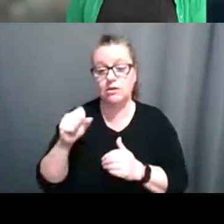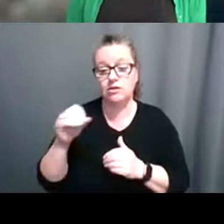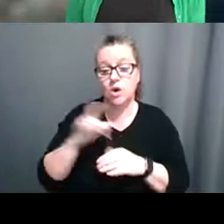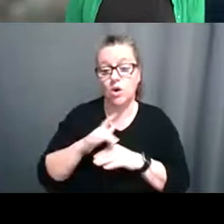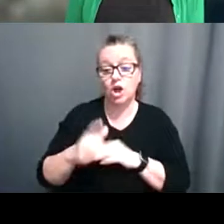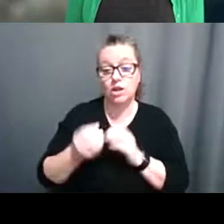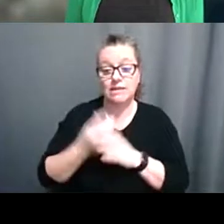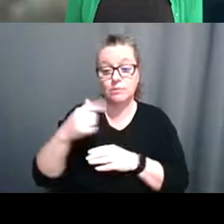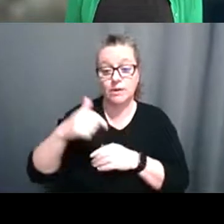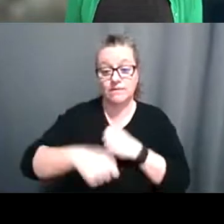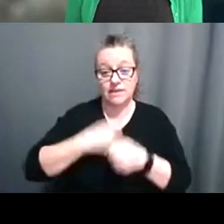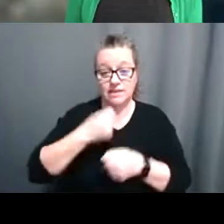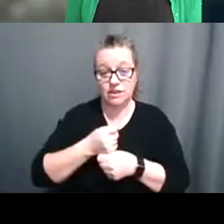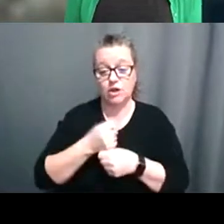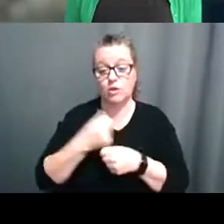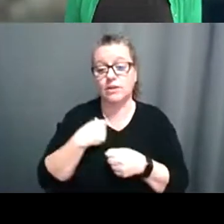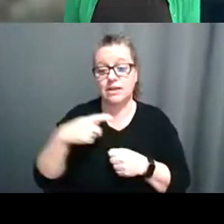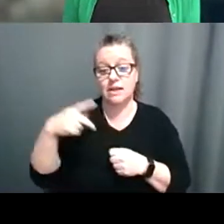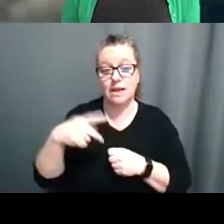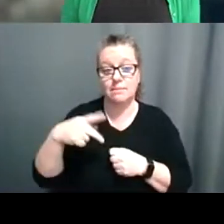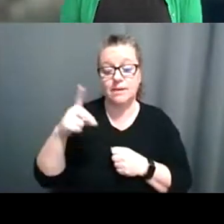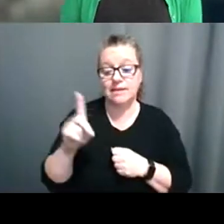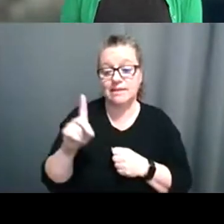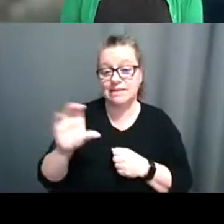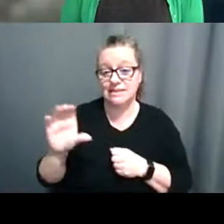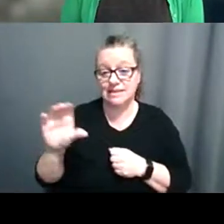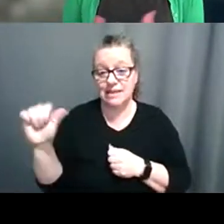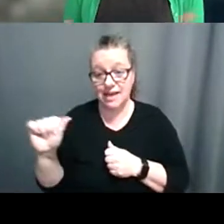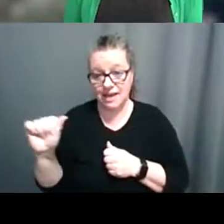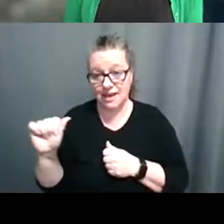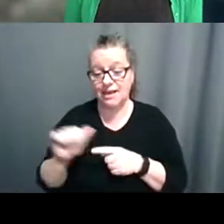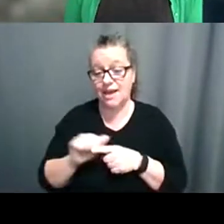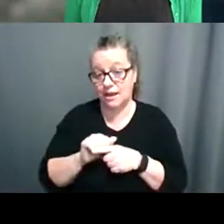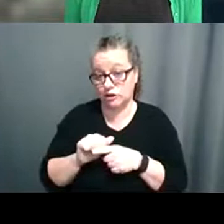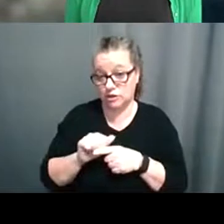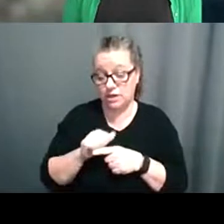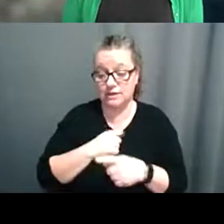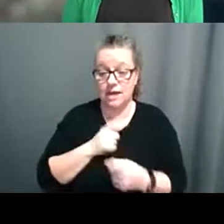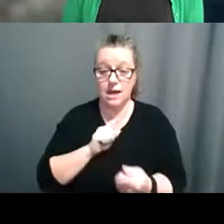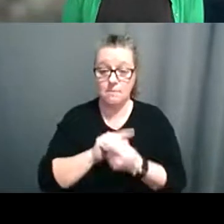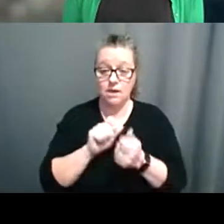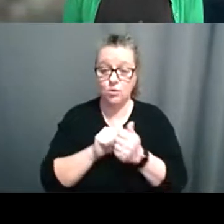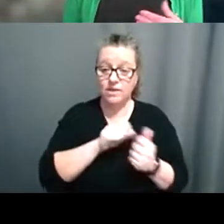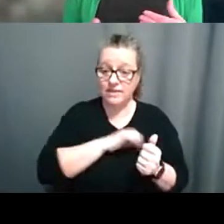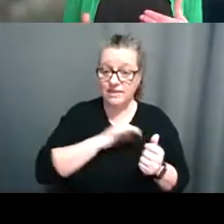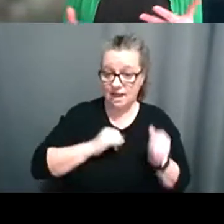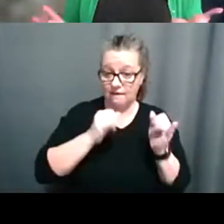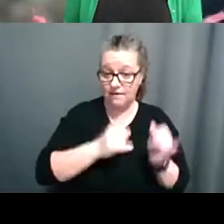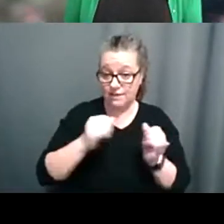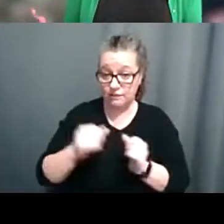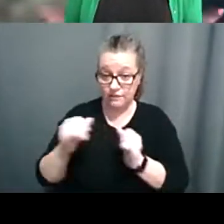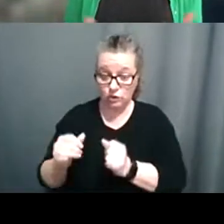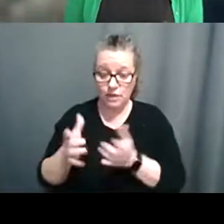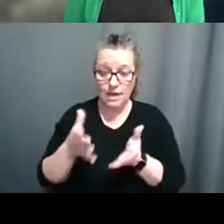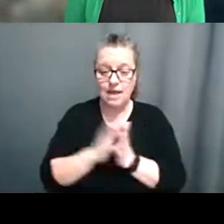of this year, we did a mini PDCA exercise. I met with the staff individually and asked